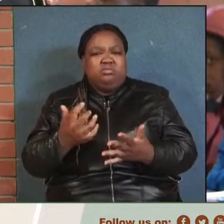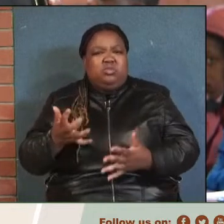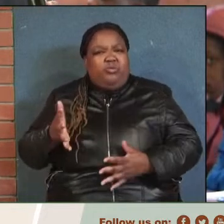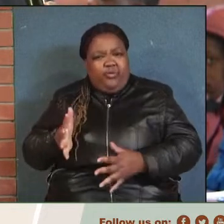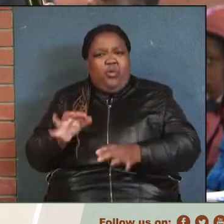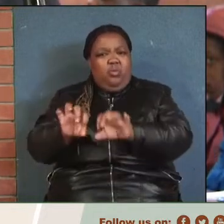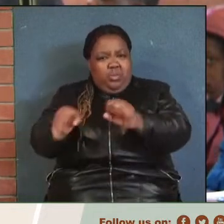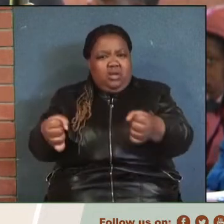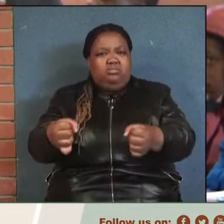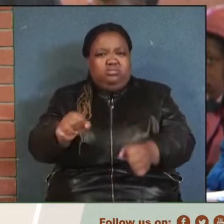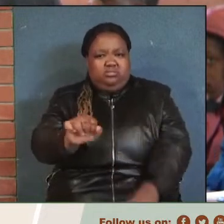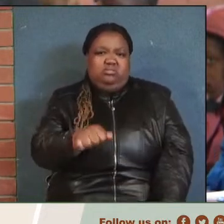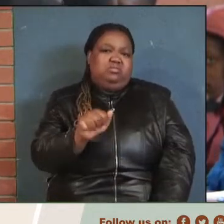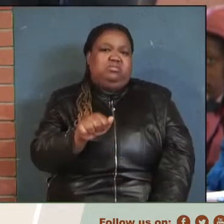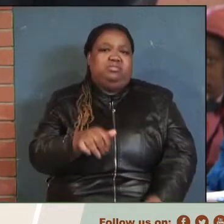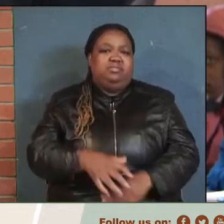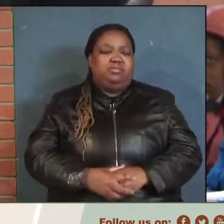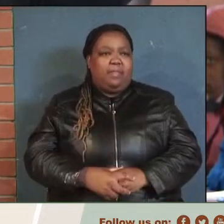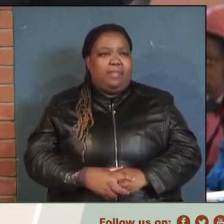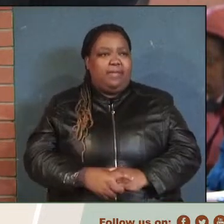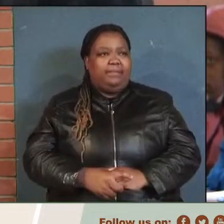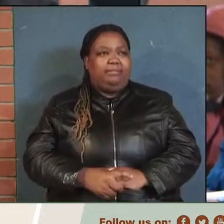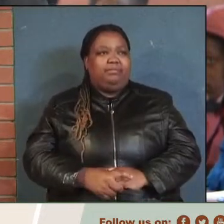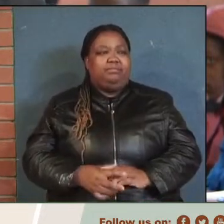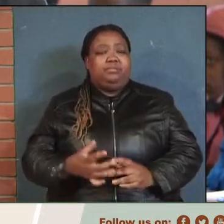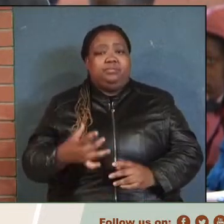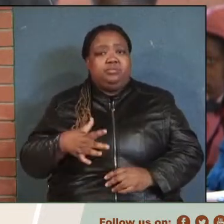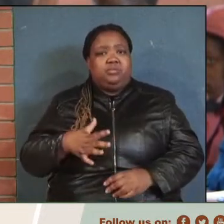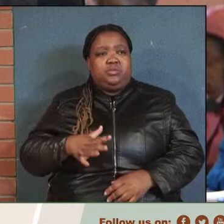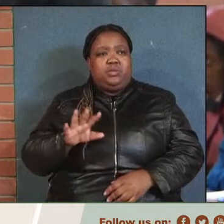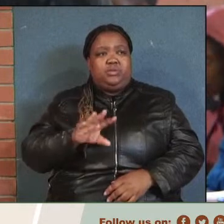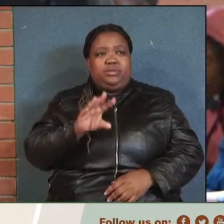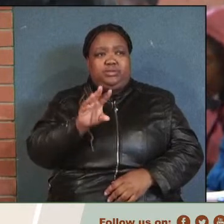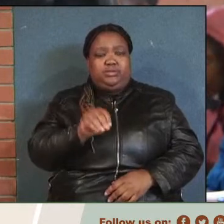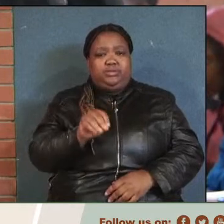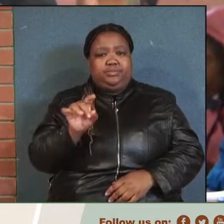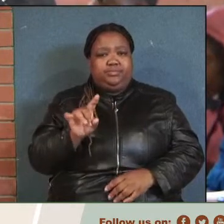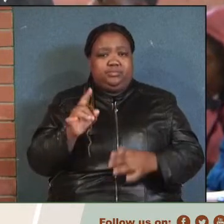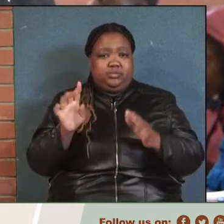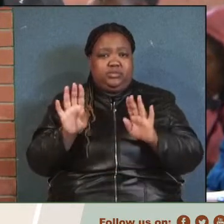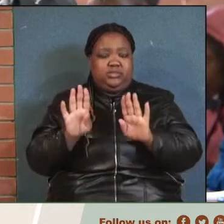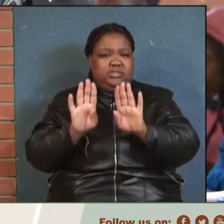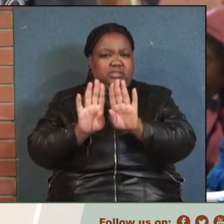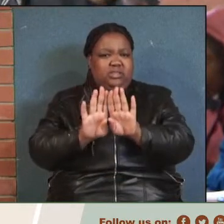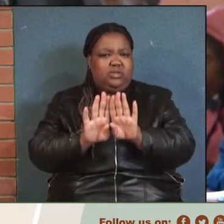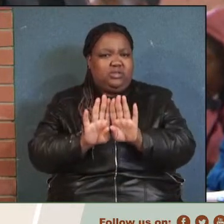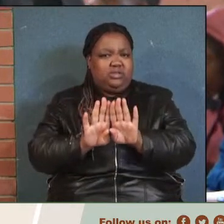Thank you. And I would also like to ask them, Lopta would this, I say,